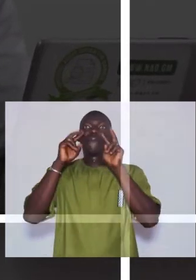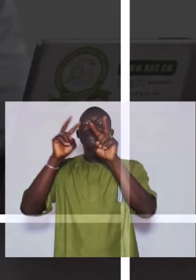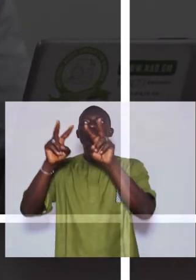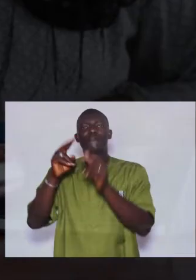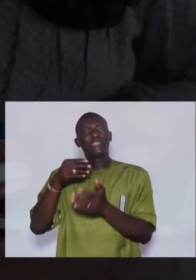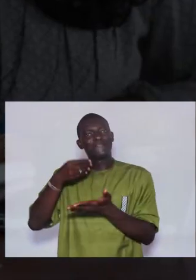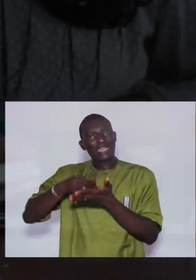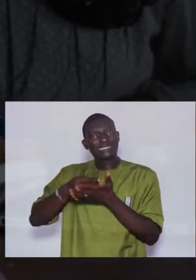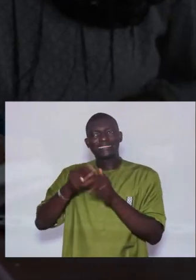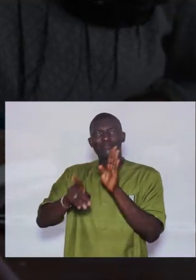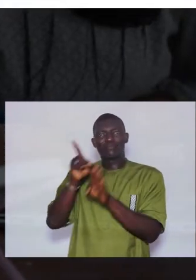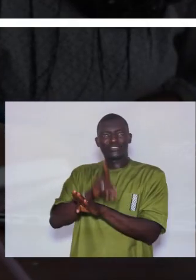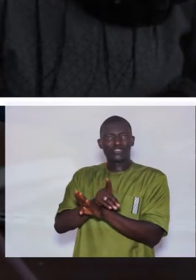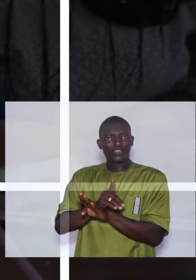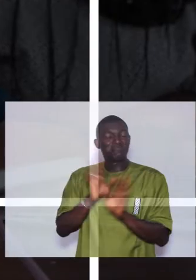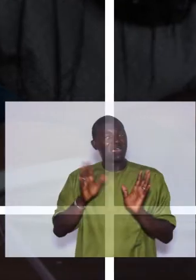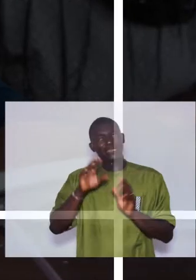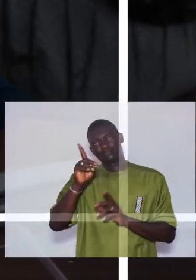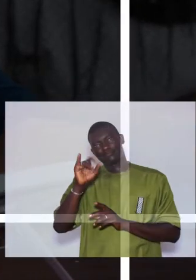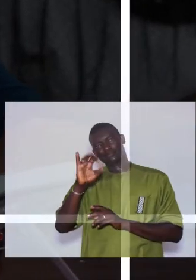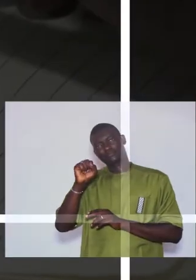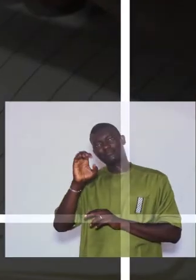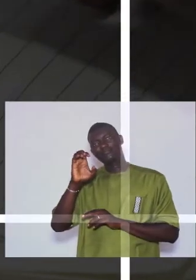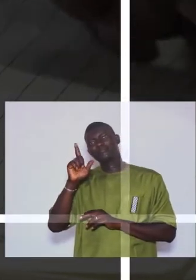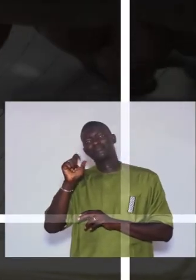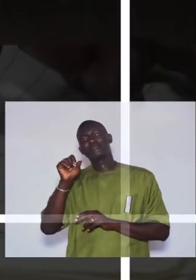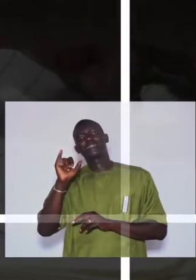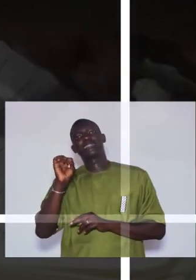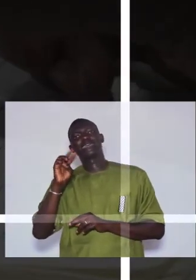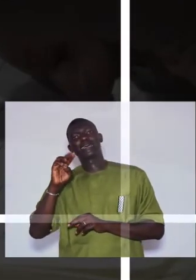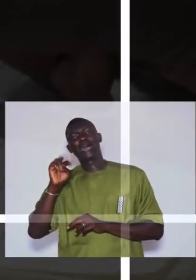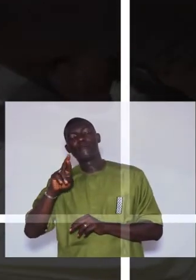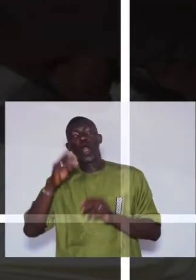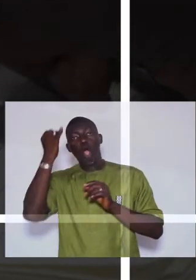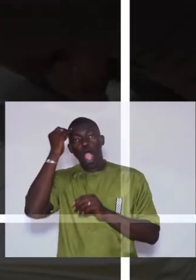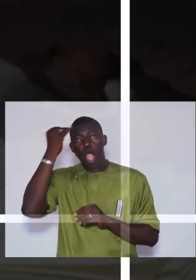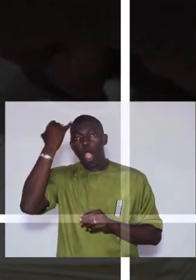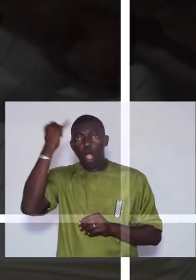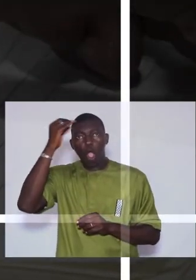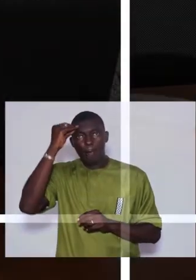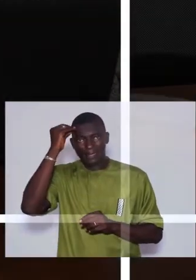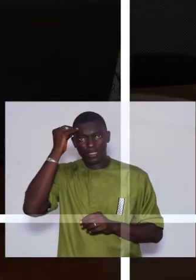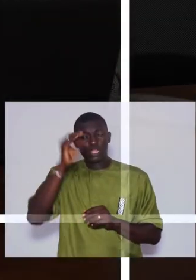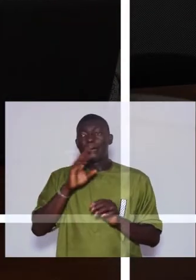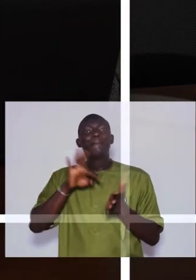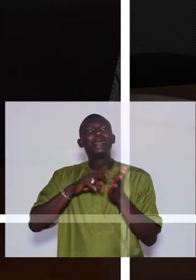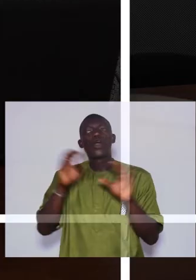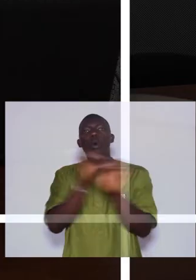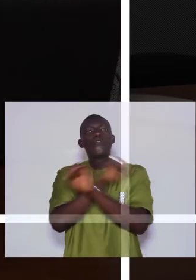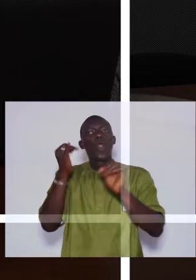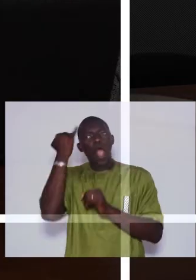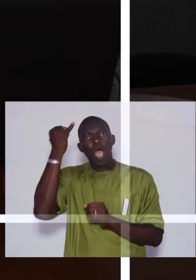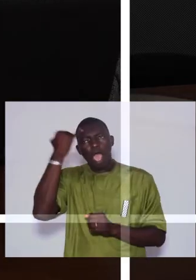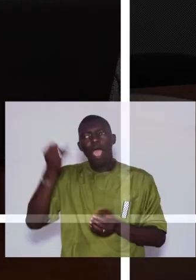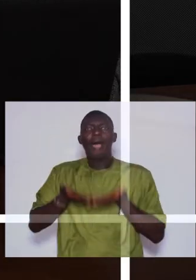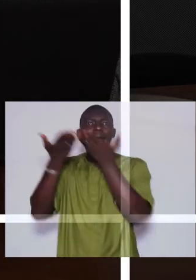position. Disclaimer opinion. This is a statement to show that no opinion is being given because the information available